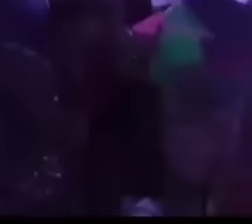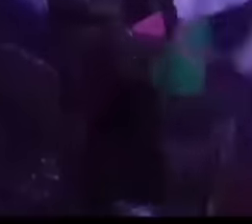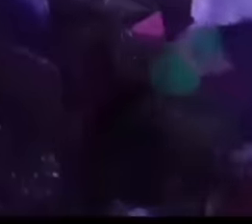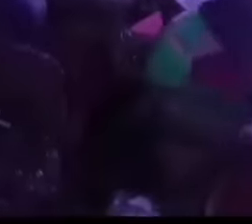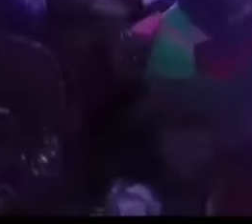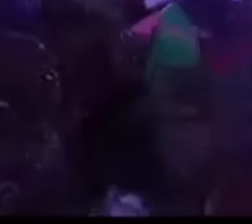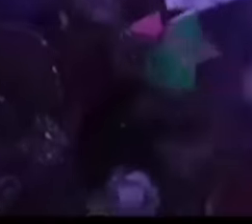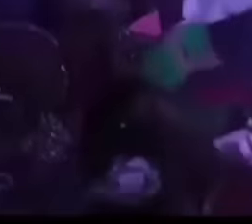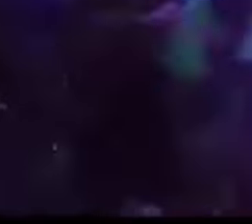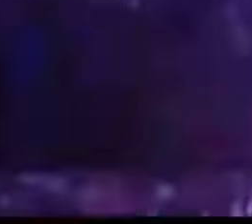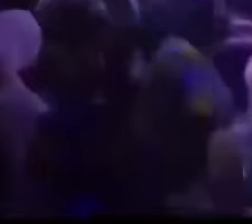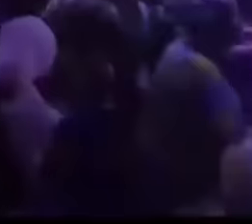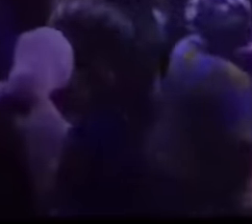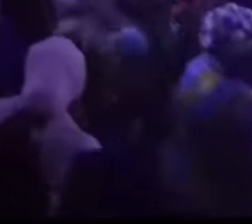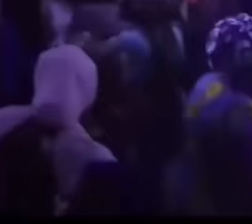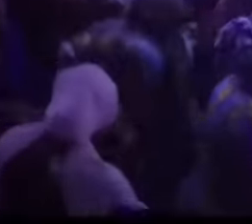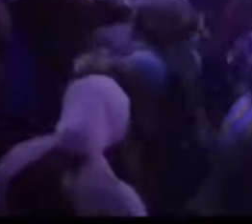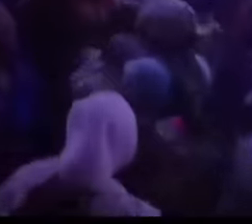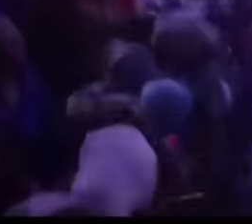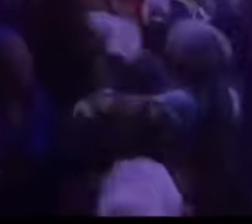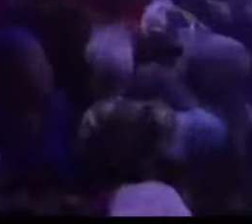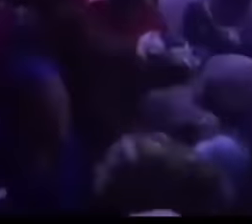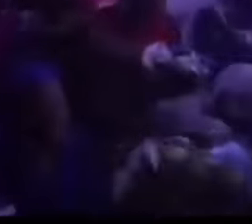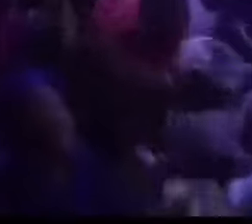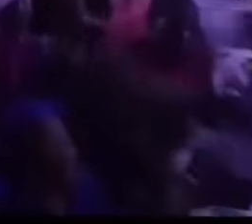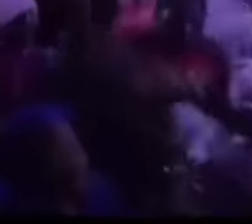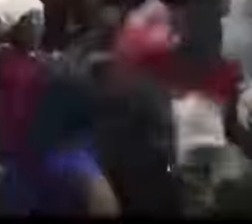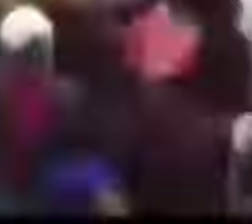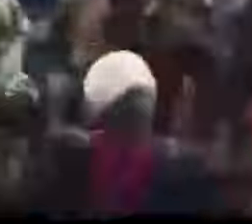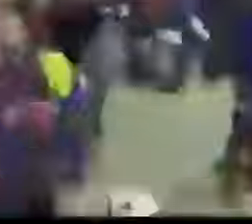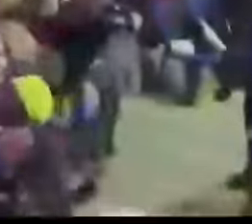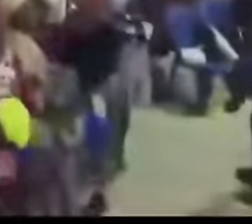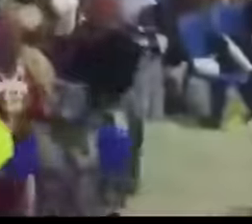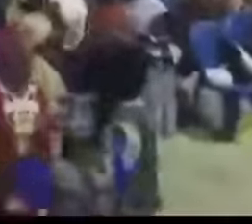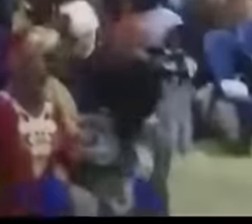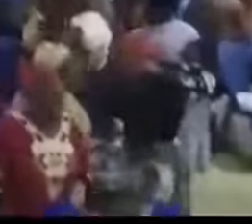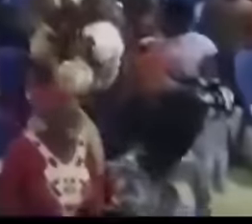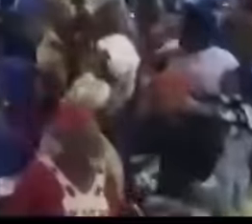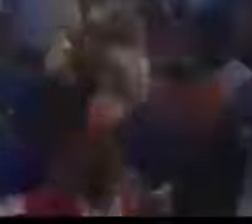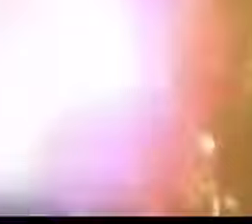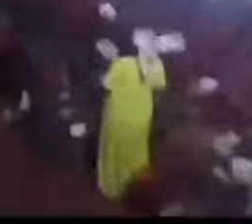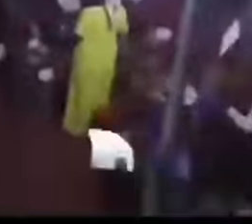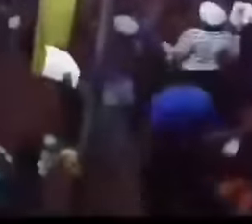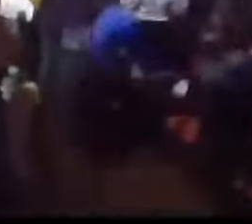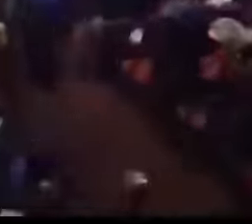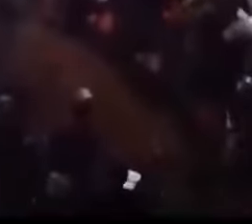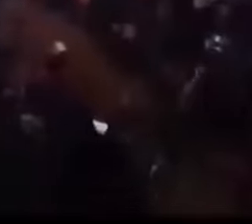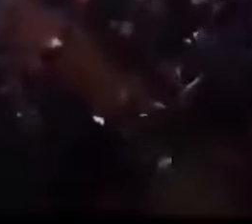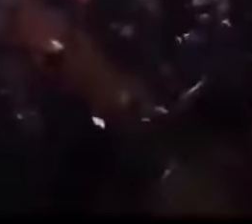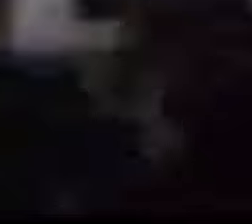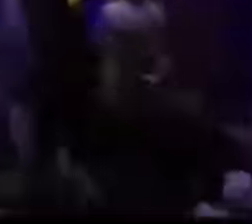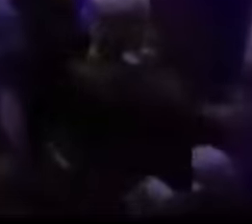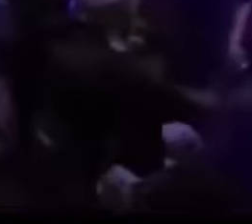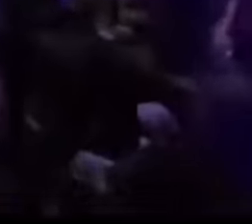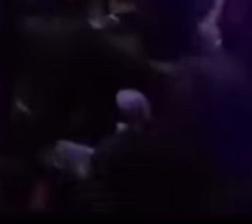roti ya ko le daduro. Unstoppable God na kuri to te yi o. Unstoppable God na daru ti ya ko le